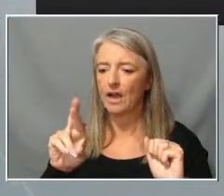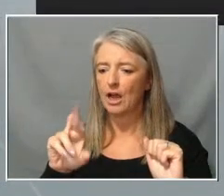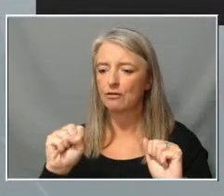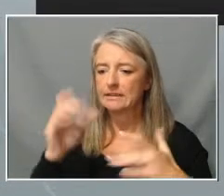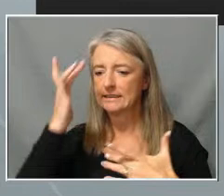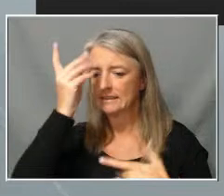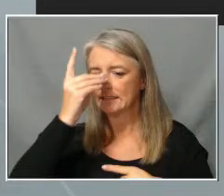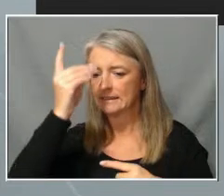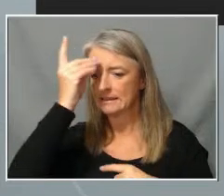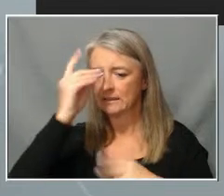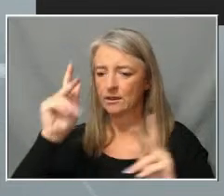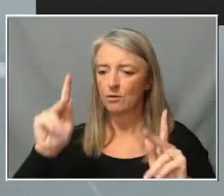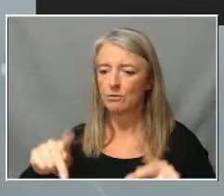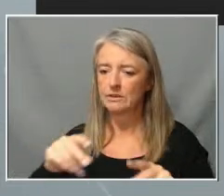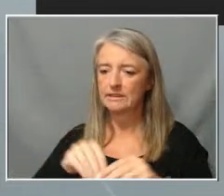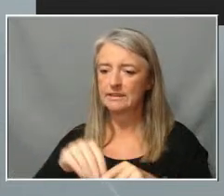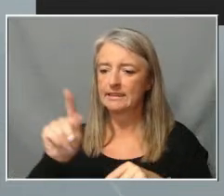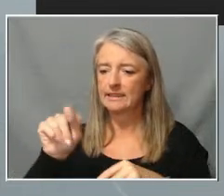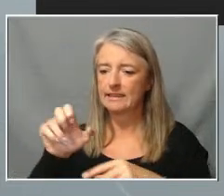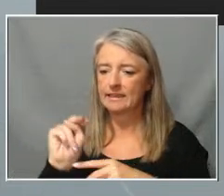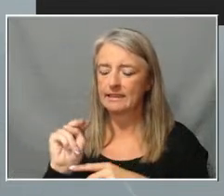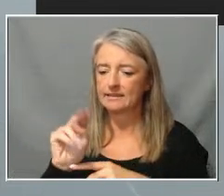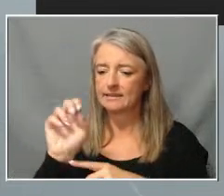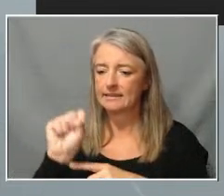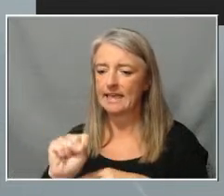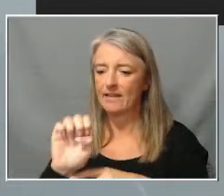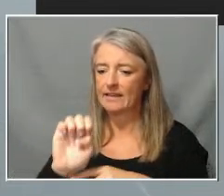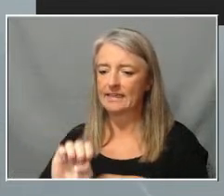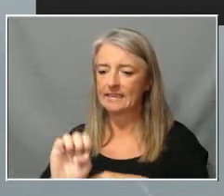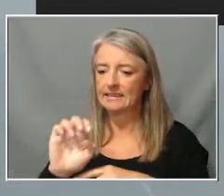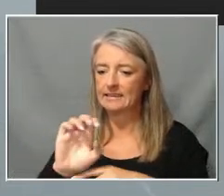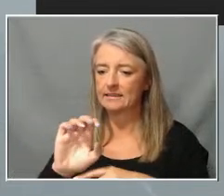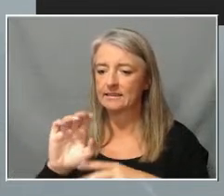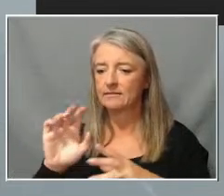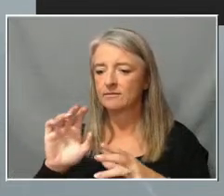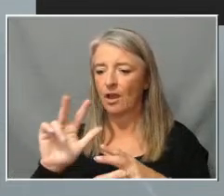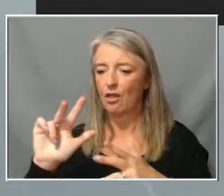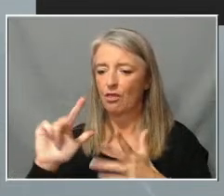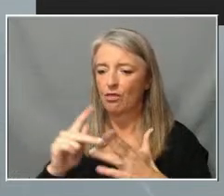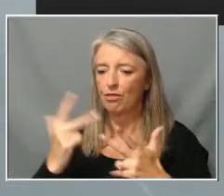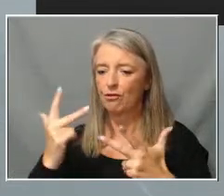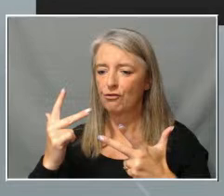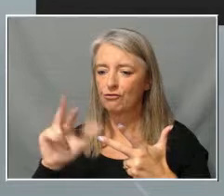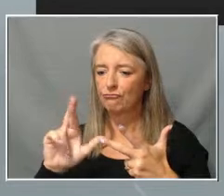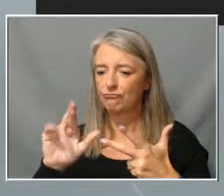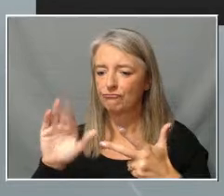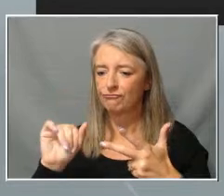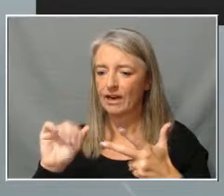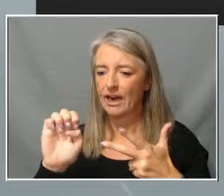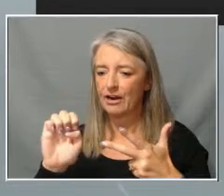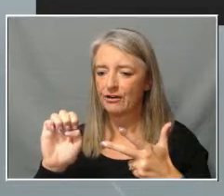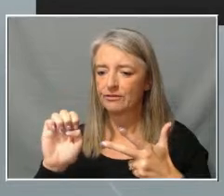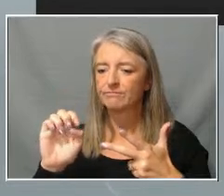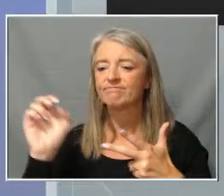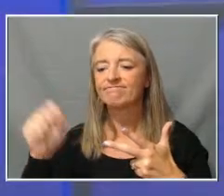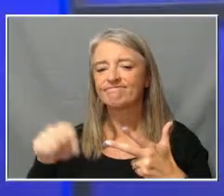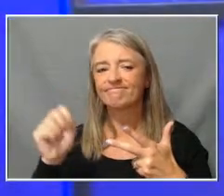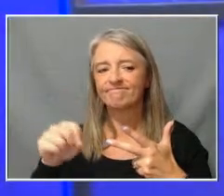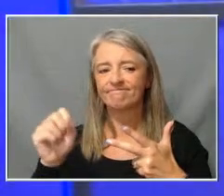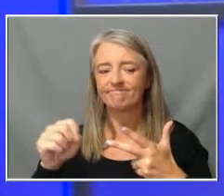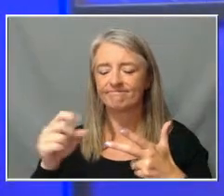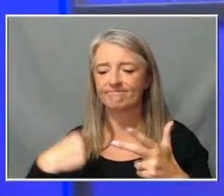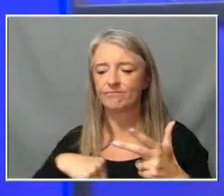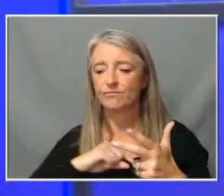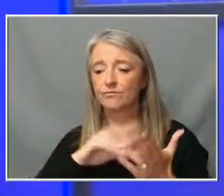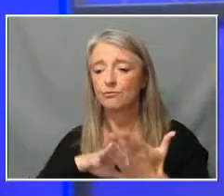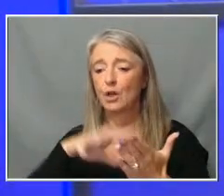Crawford County, Kansas got it in southeast Kansas, but it's only the 3rd person ever, so is it rare? Yeah, it is pretty rare. I mean, we are learning